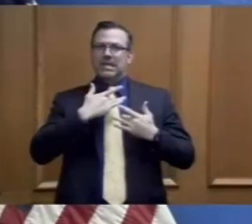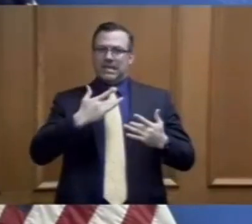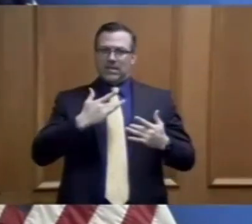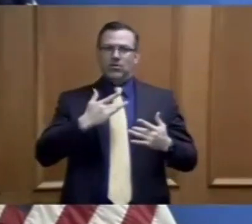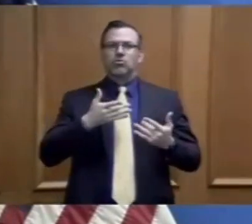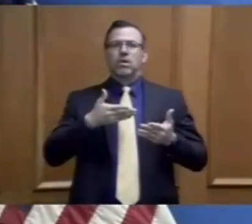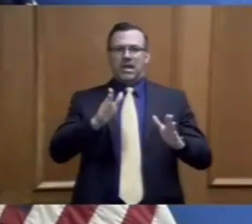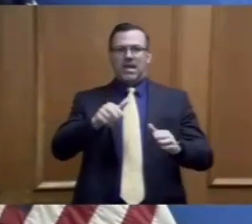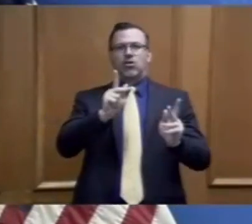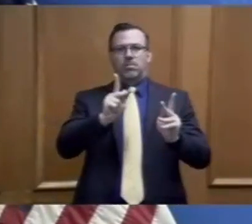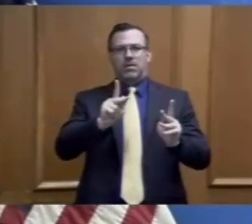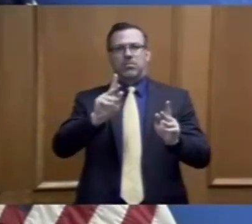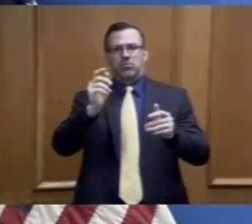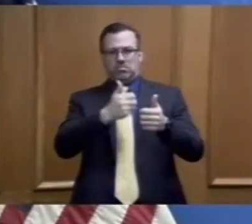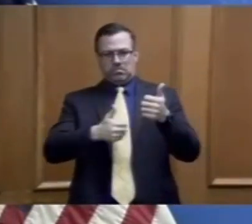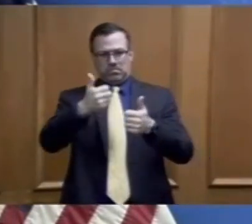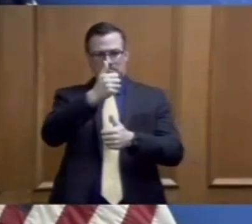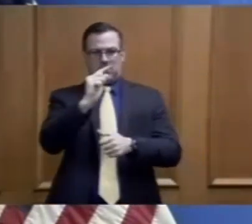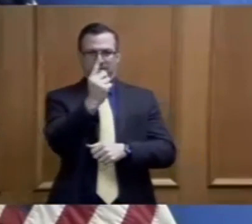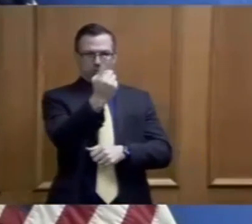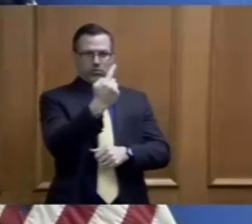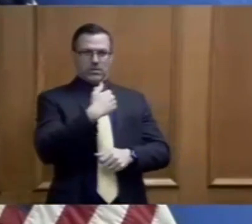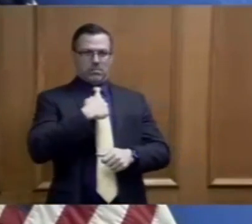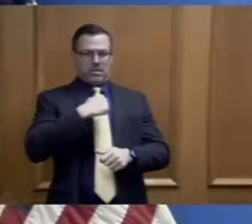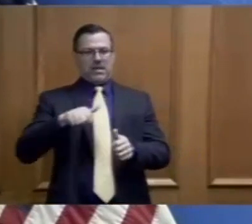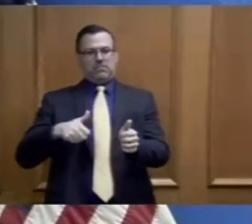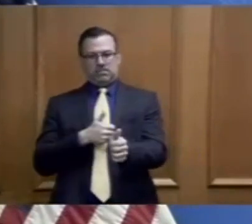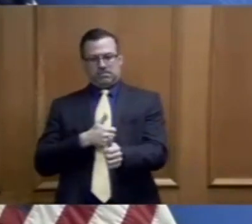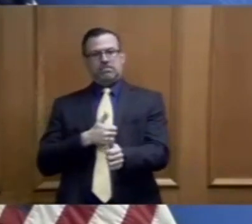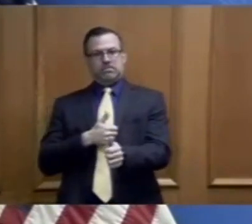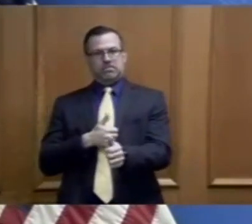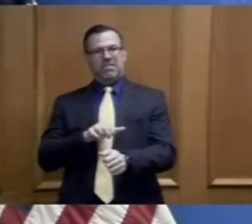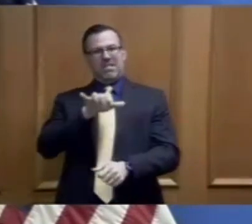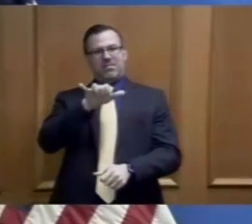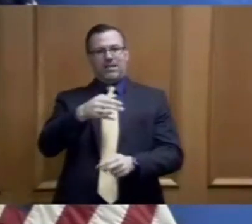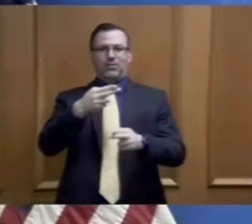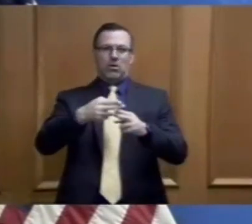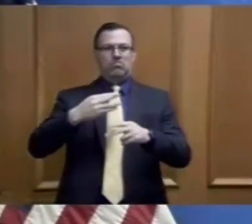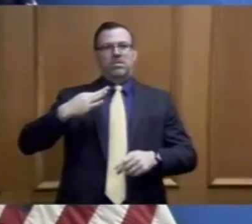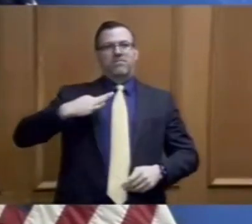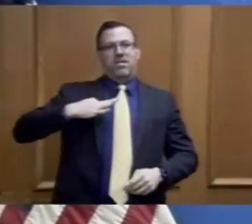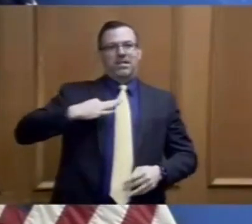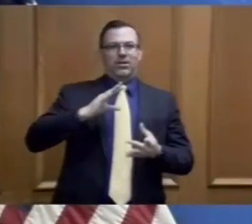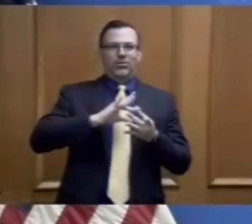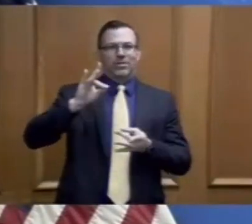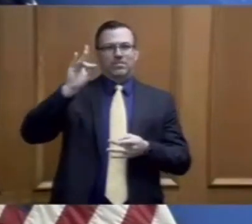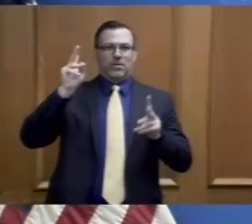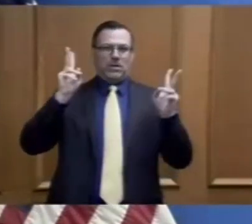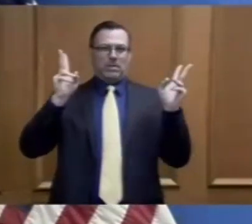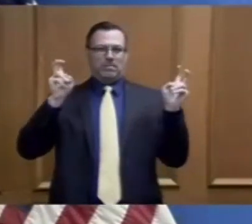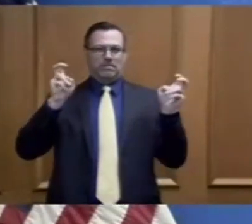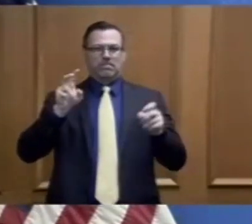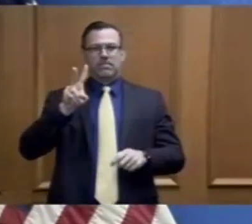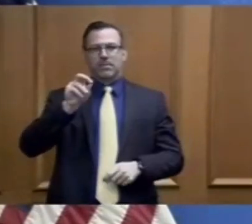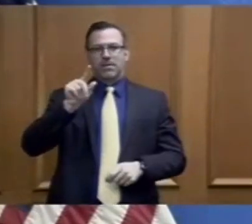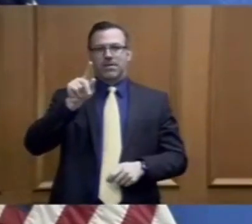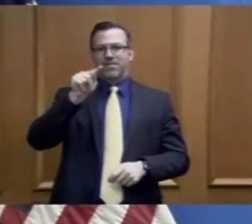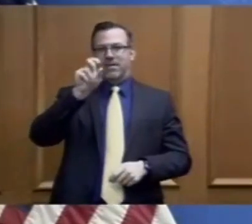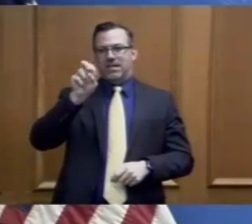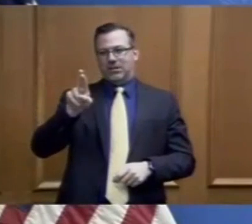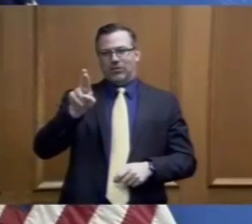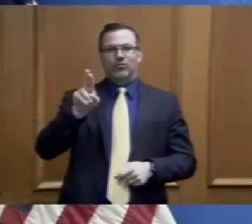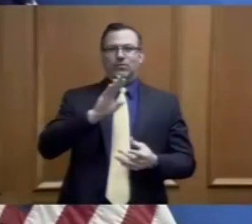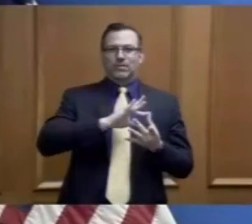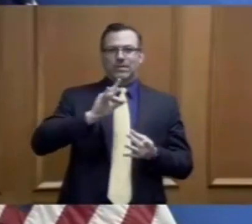voluntarily adapt safe practices. It's that volunteer spirit that has been fighting this pandemic, and it's that same